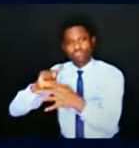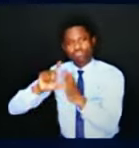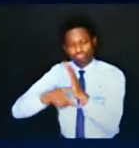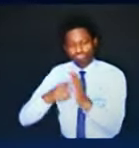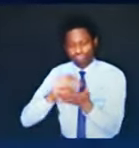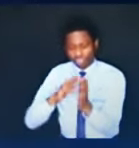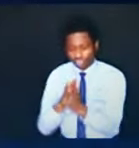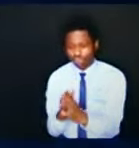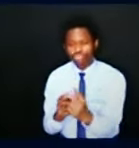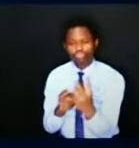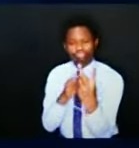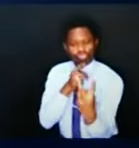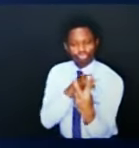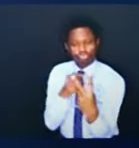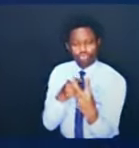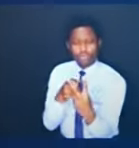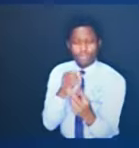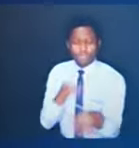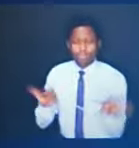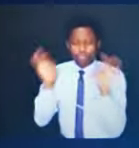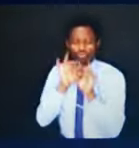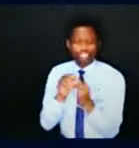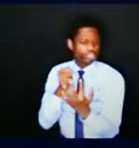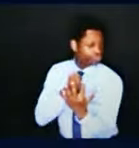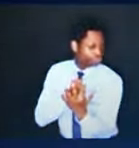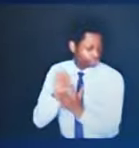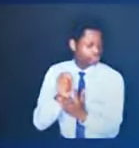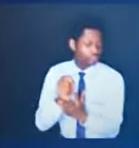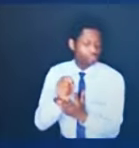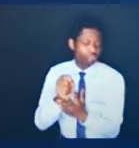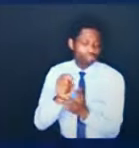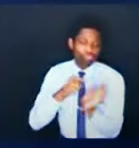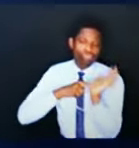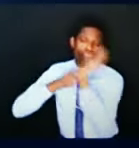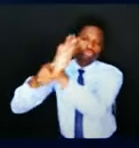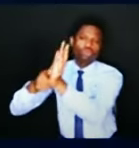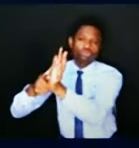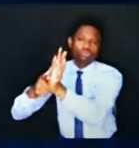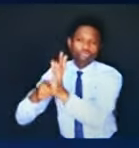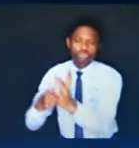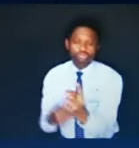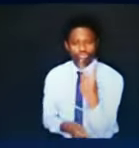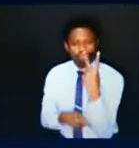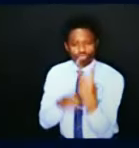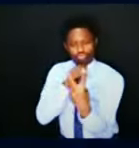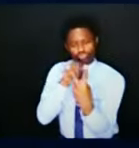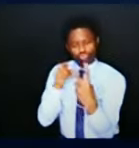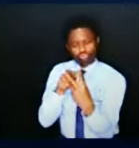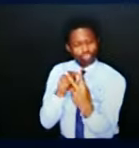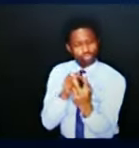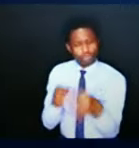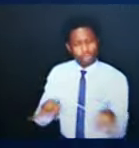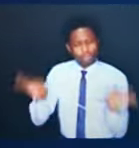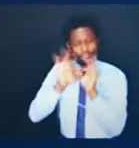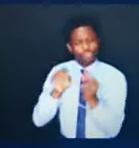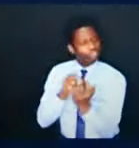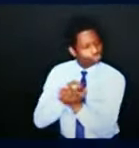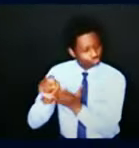important troops. Na weino na okra no kremi enua oyi epwe diate. Two important troops. Kremi enua hiya papa papa papa.